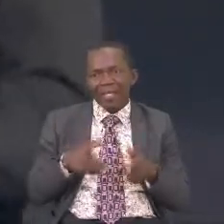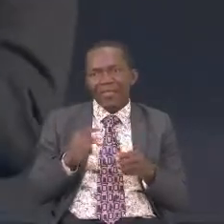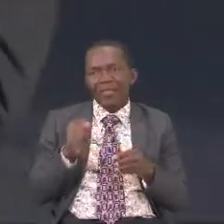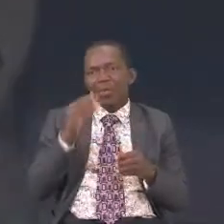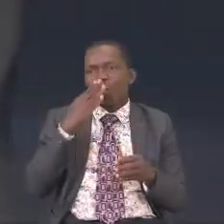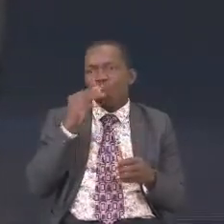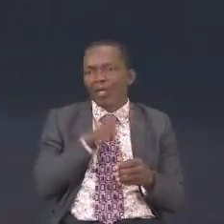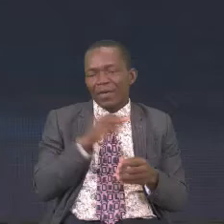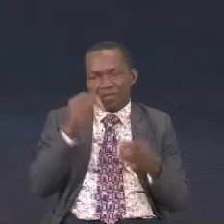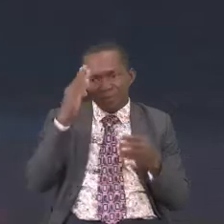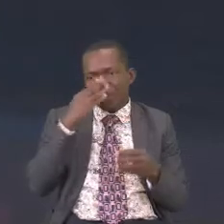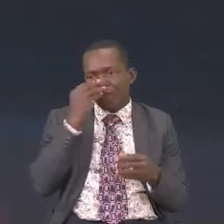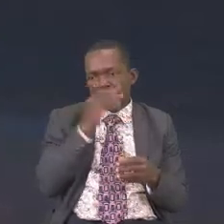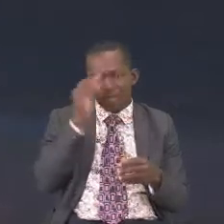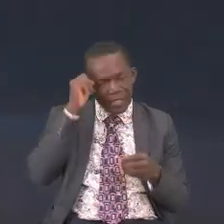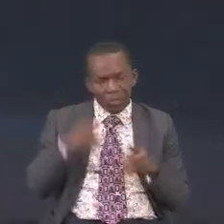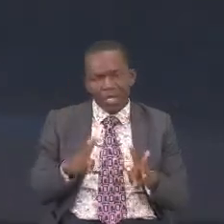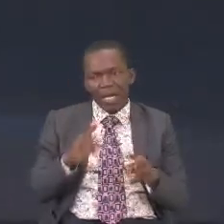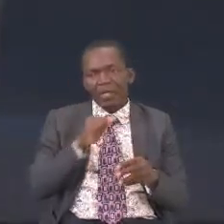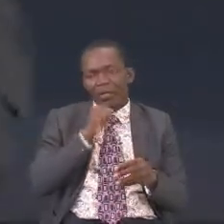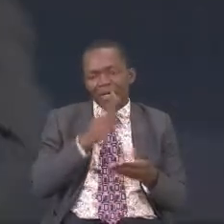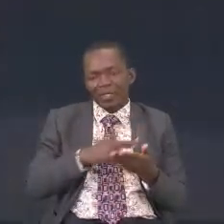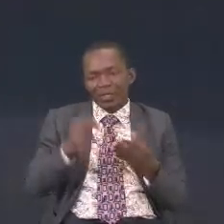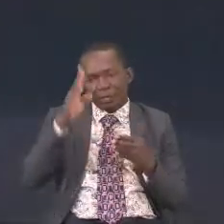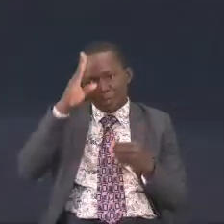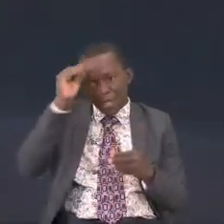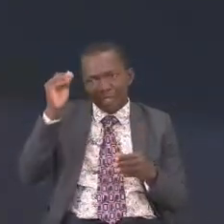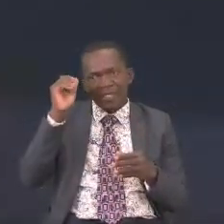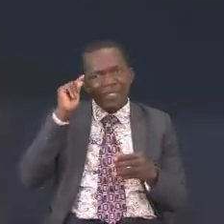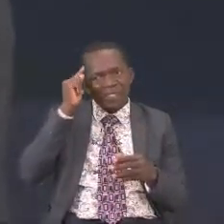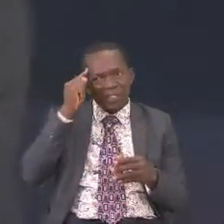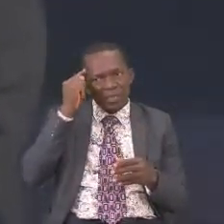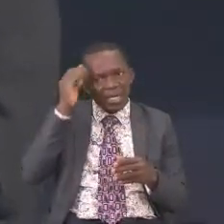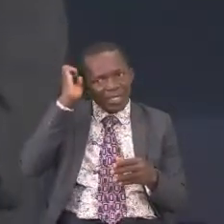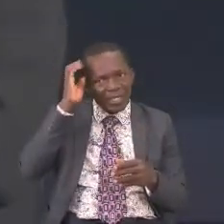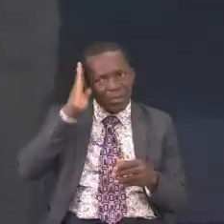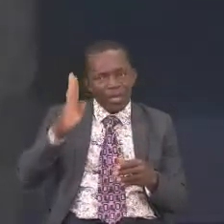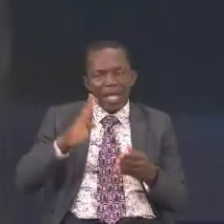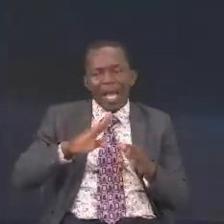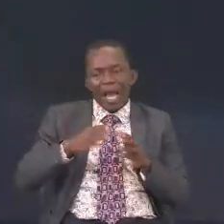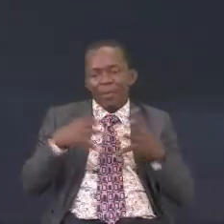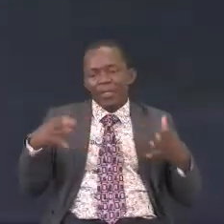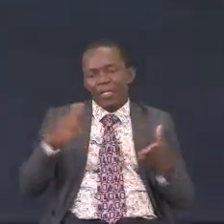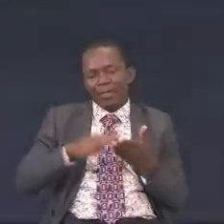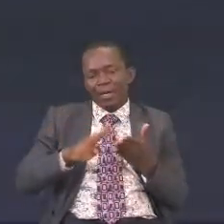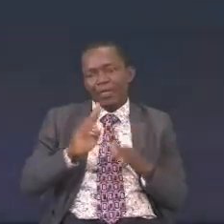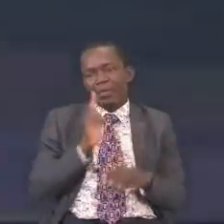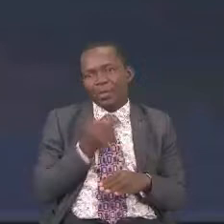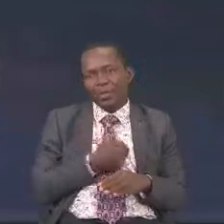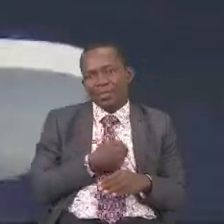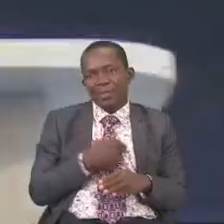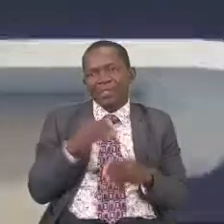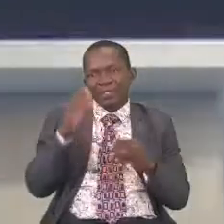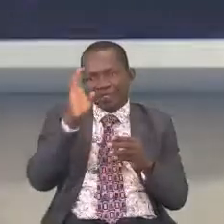Lord, for he will abundantly pardon. Seeking faith, saving faith. Isn't that what